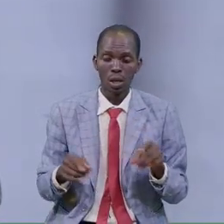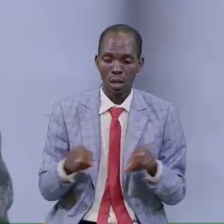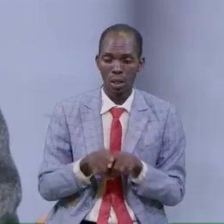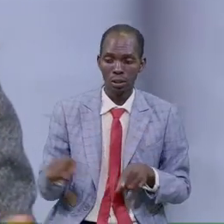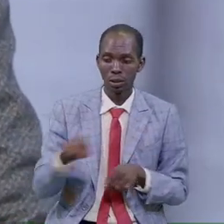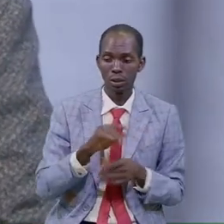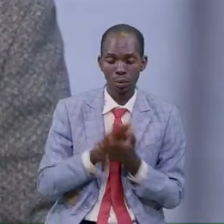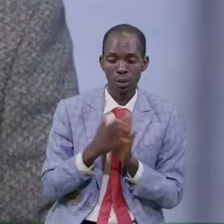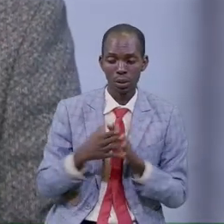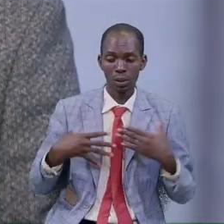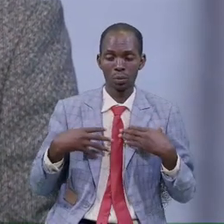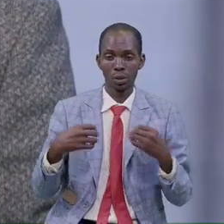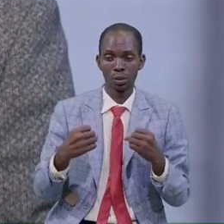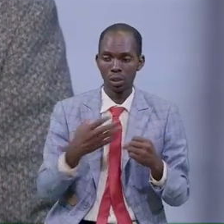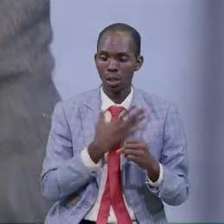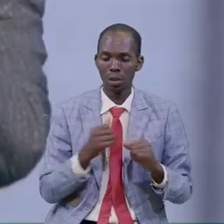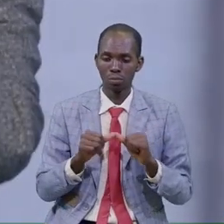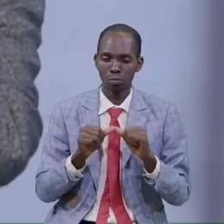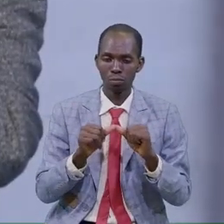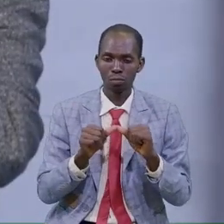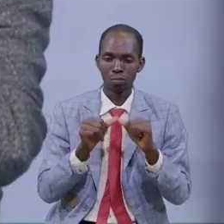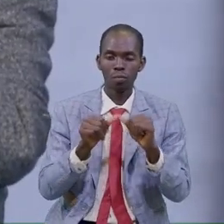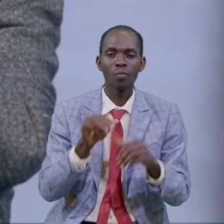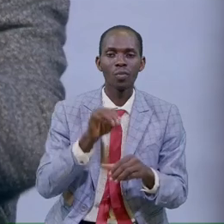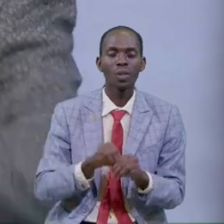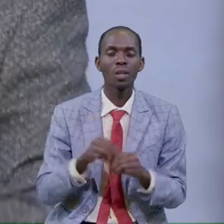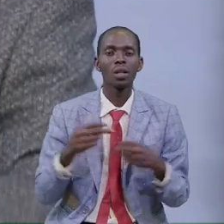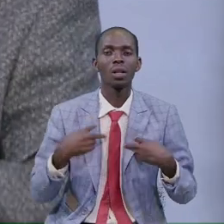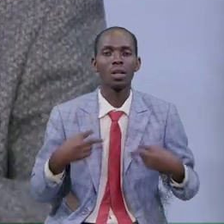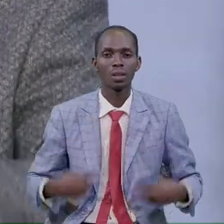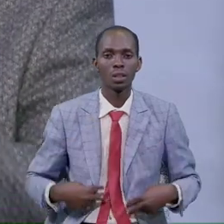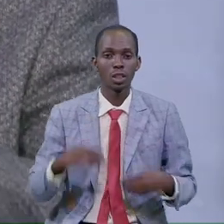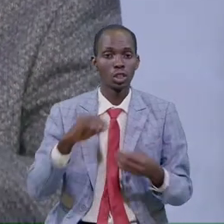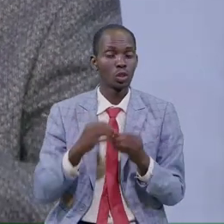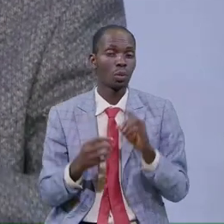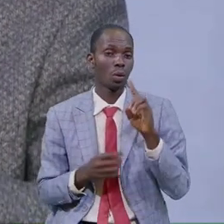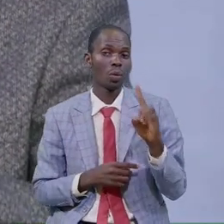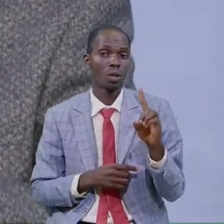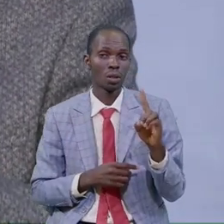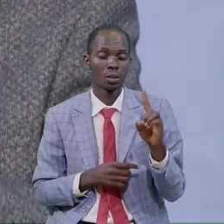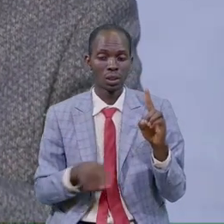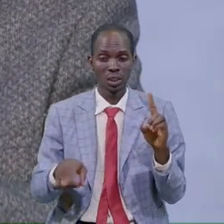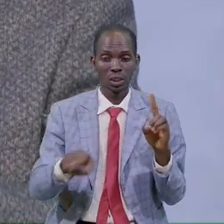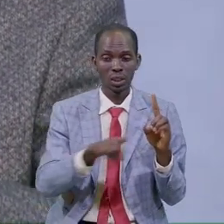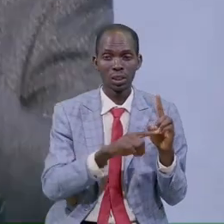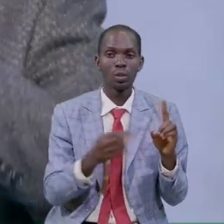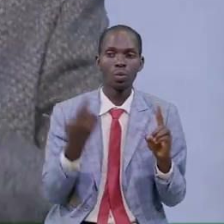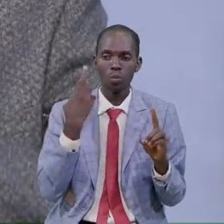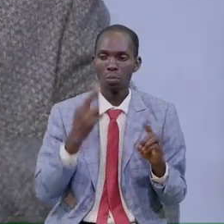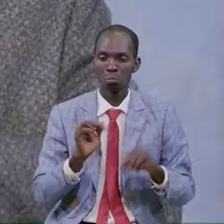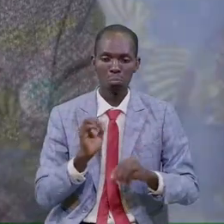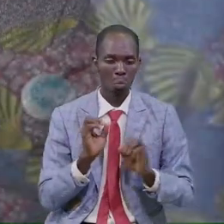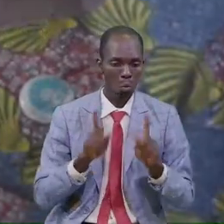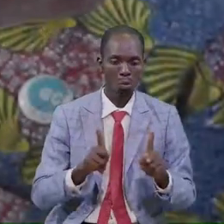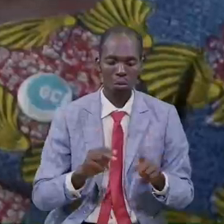continued and continued in hell. Ils ont continué avec number la santé. One, numéro un, they were active. Ils étaient actifs. That's what